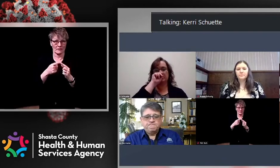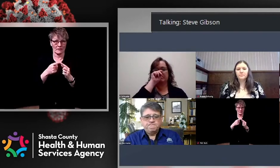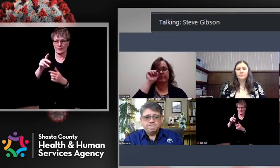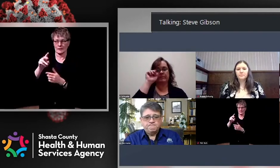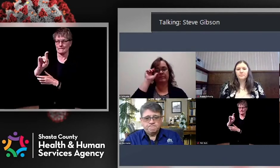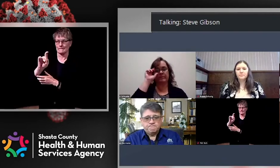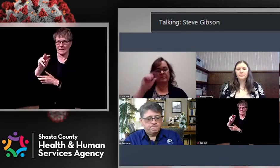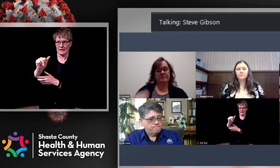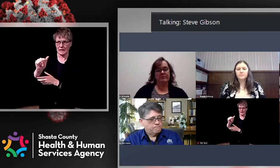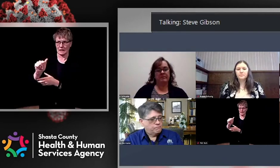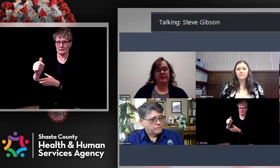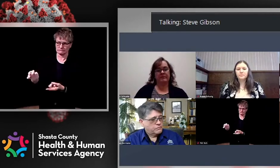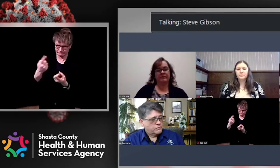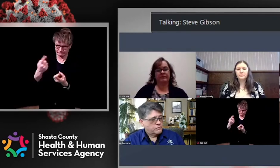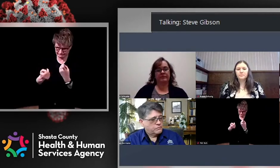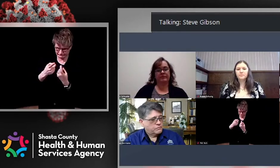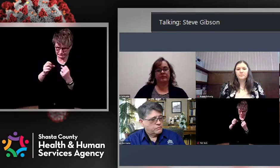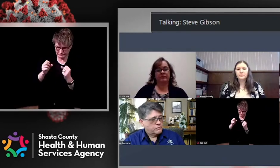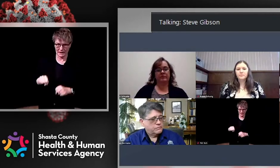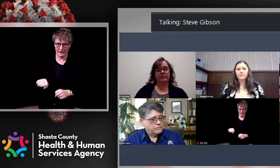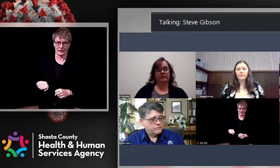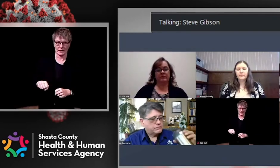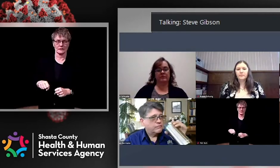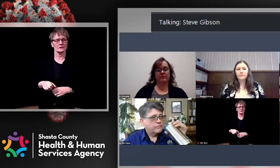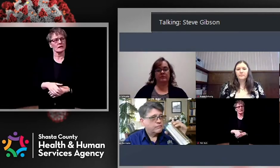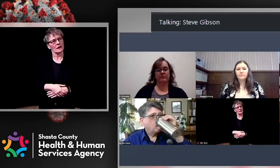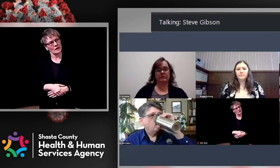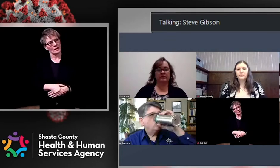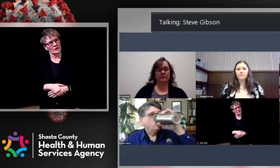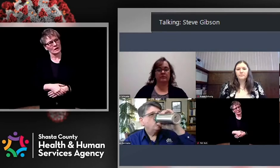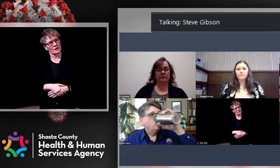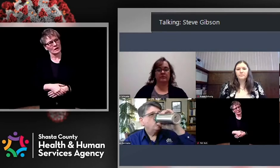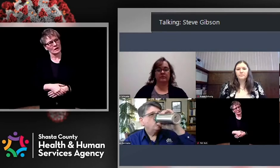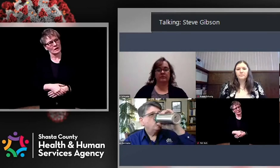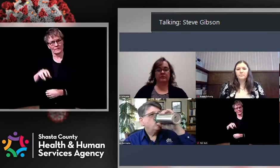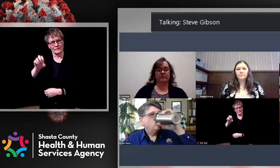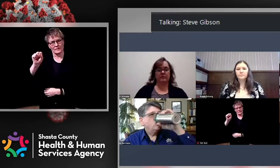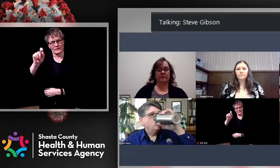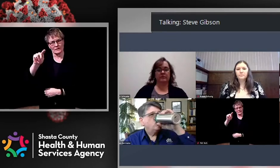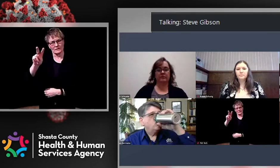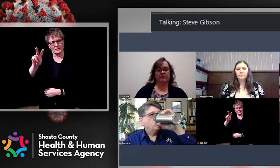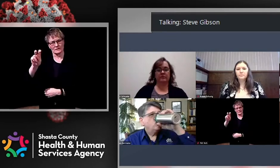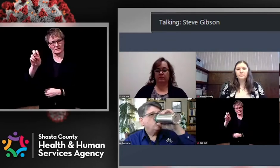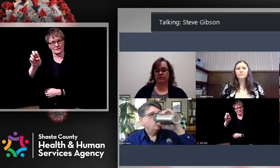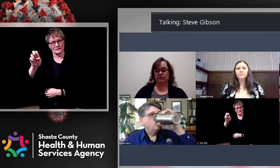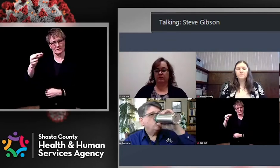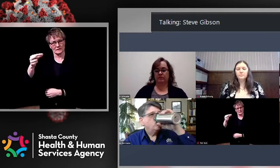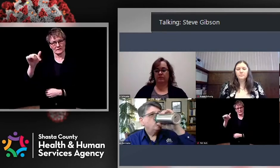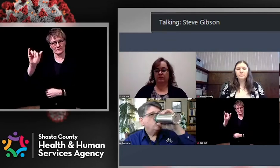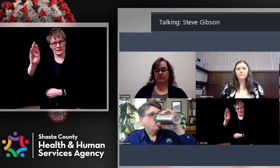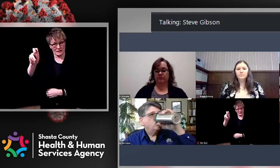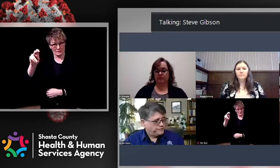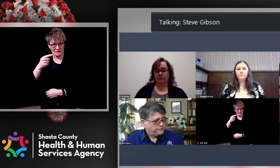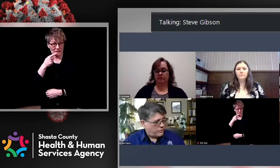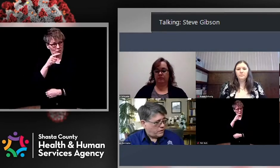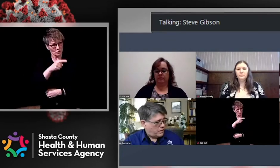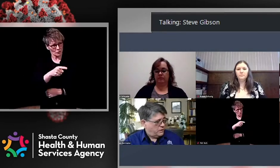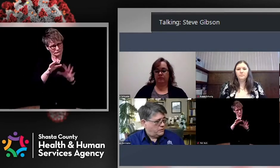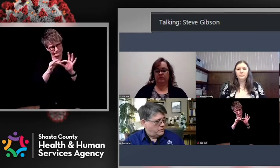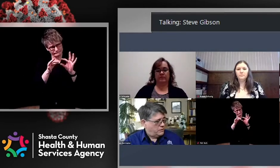Dr. Ramstrom, you had mentioned some sort of partnership with CVS Pharmacy and another